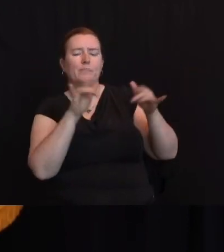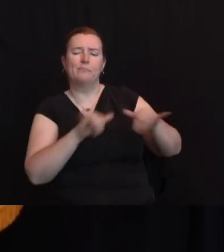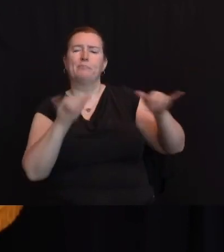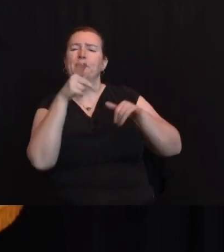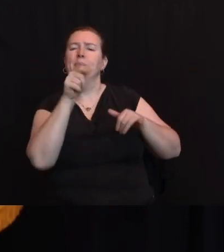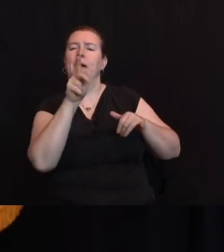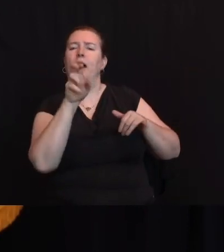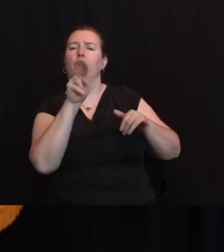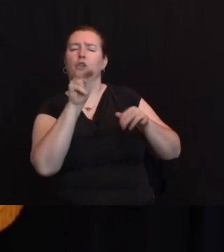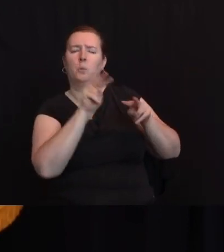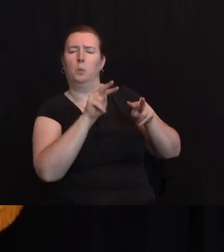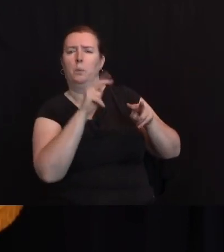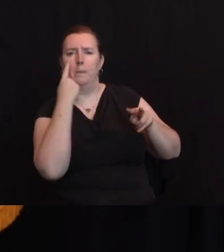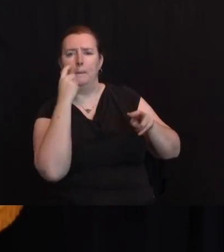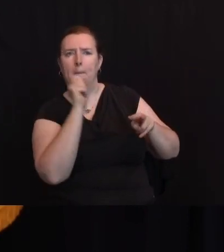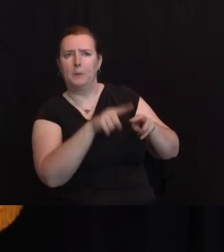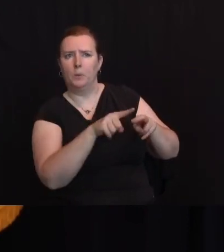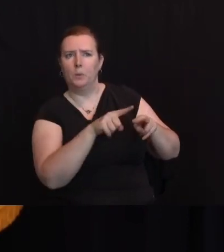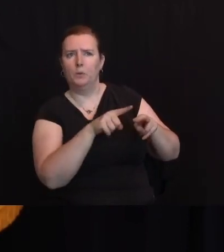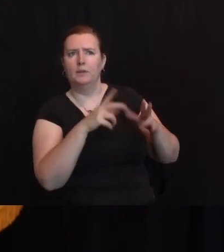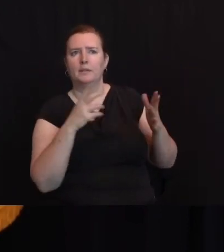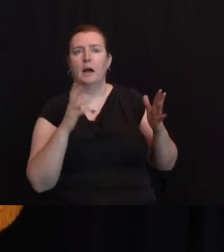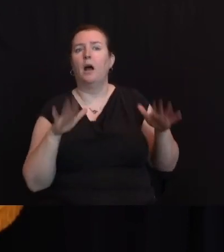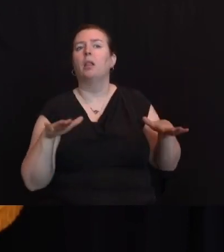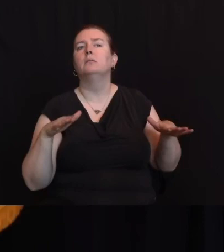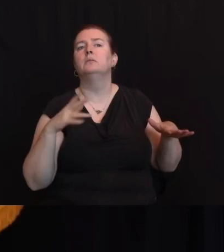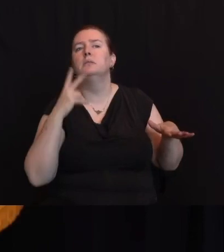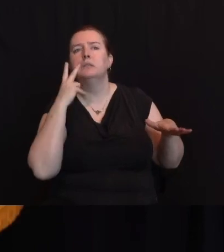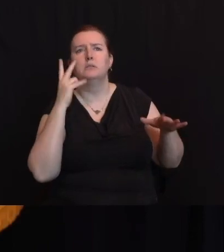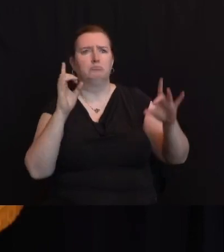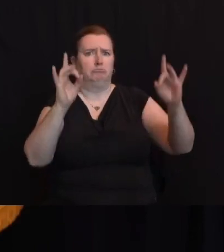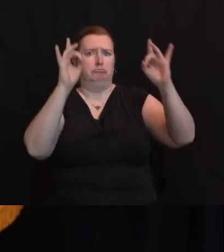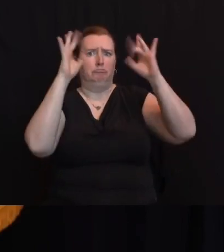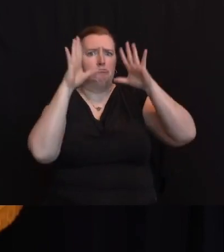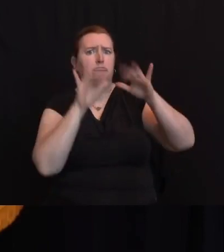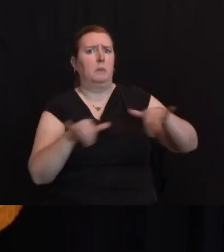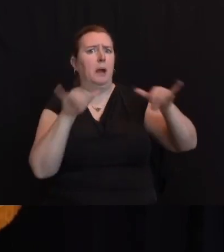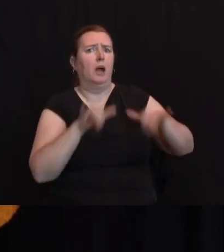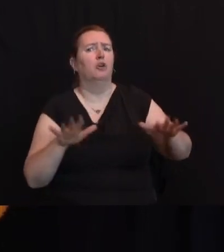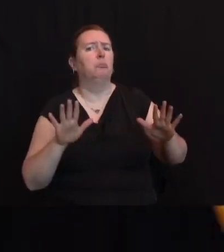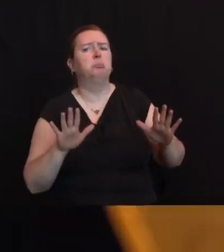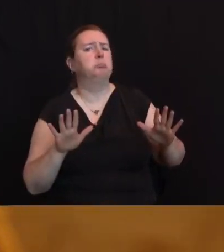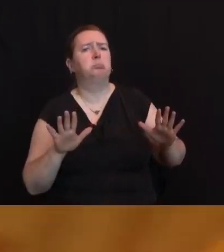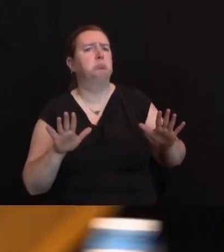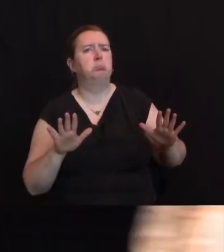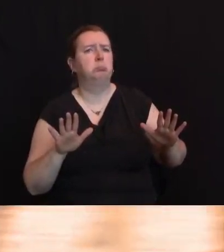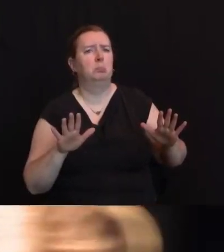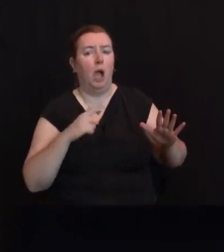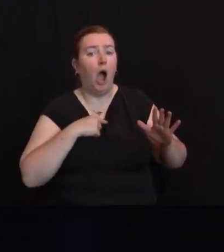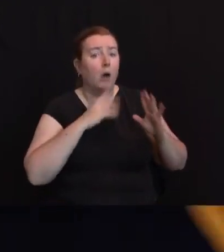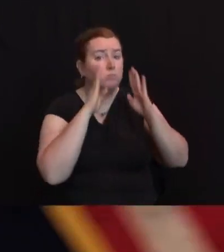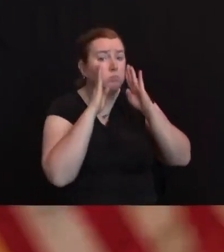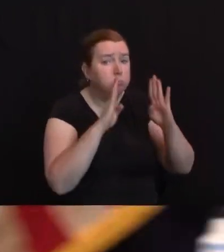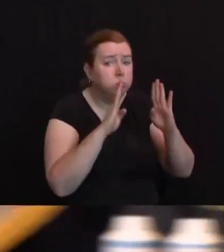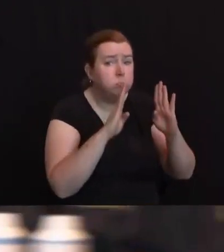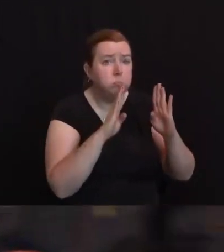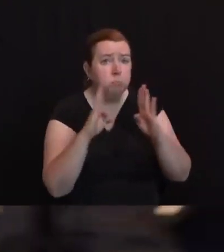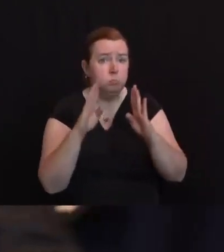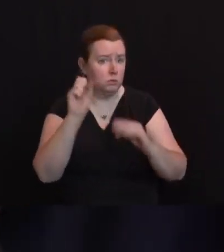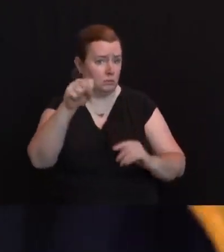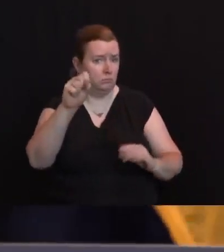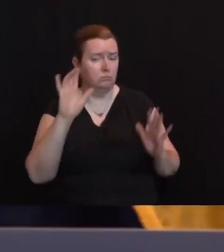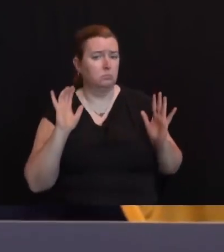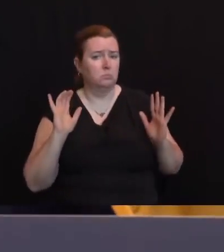that dramatic pattern that concerns me, but certainly paying attention. Yep. So thank you, Judy. Thank you,